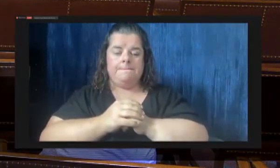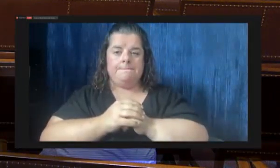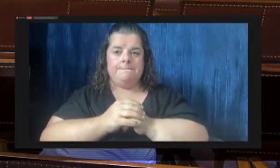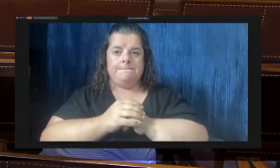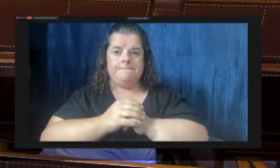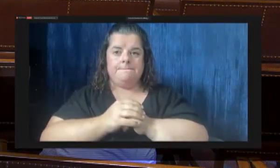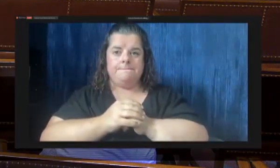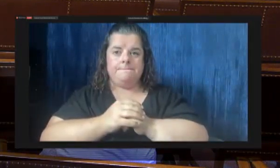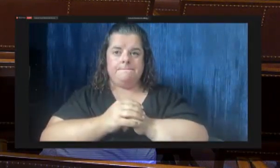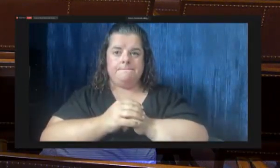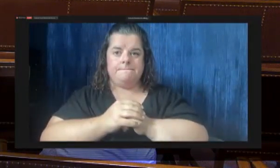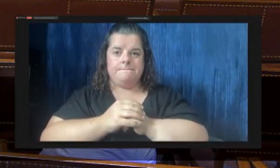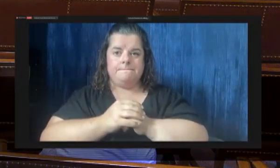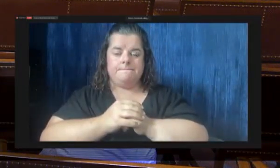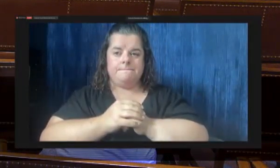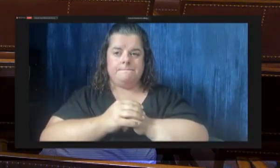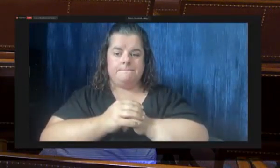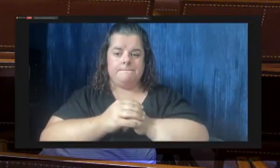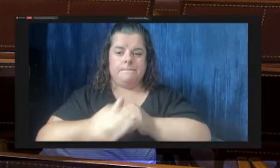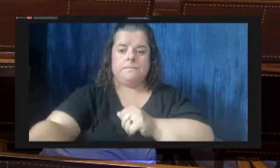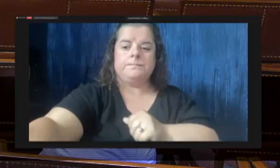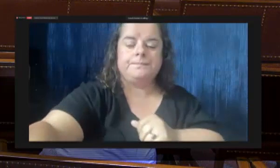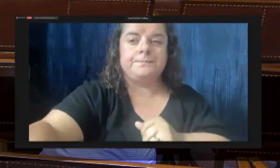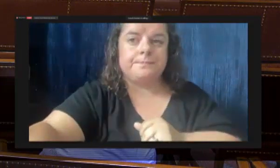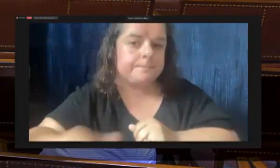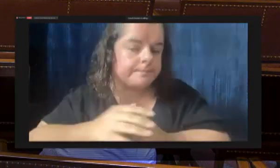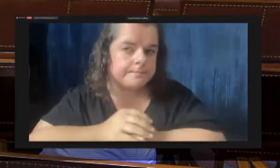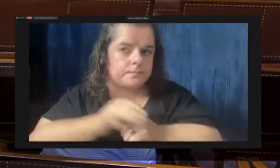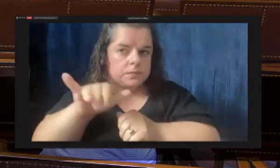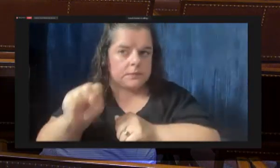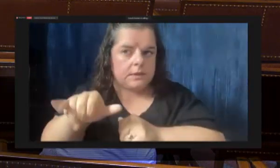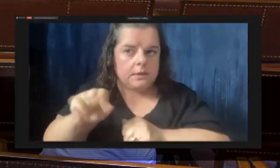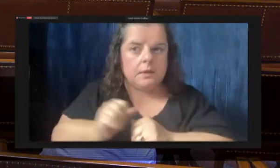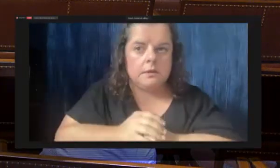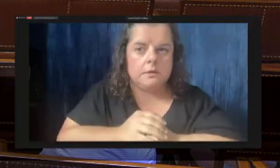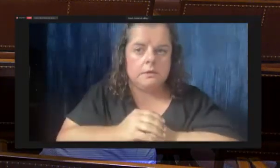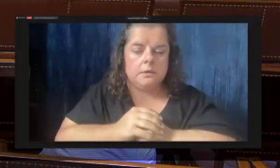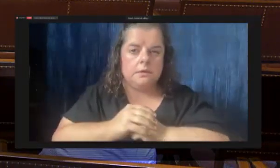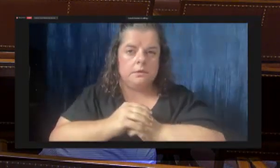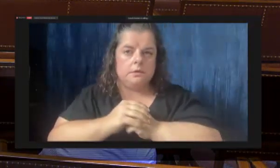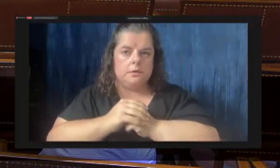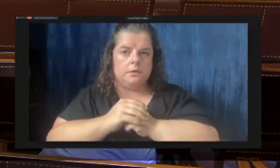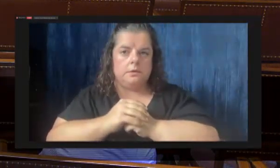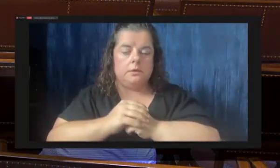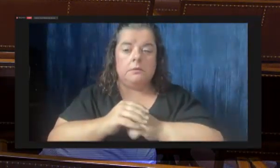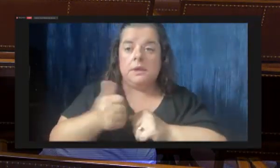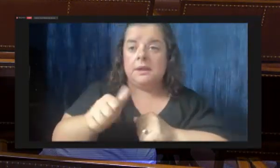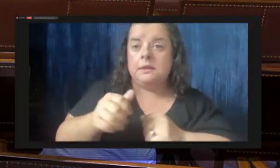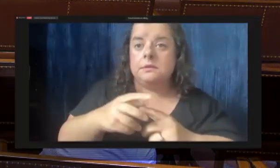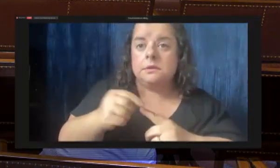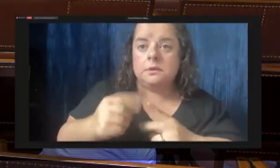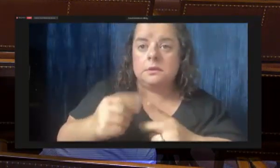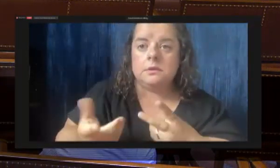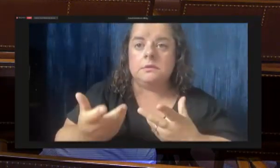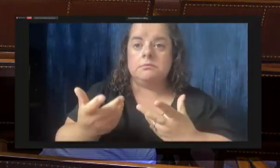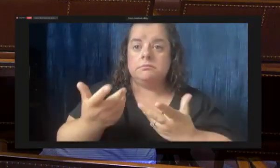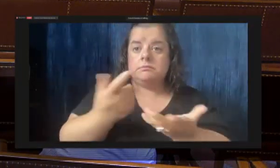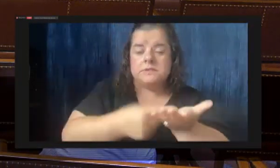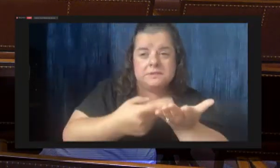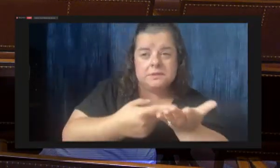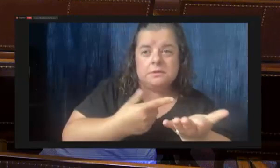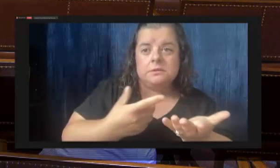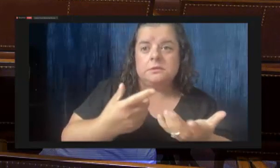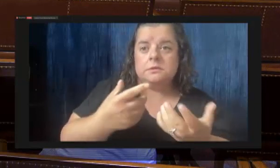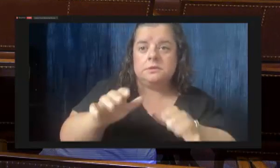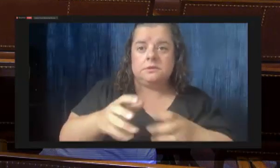You're amending Bill 1845? 1845, yeah, excuse okay. me, yeah. Any discussion on the amendment? Discussion on the amendment. Want to walk us through